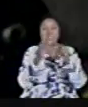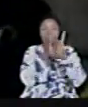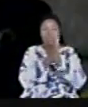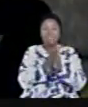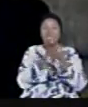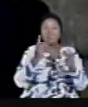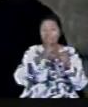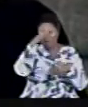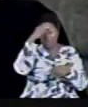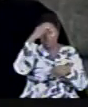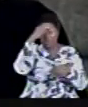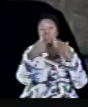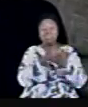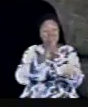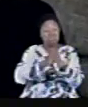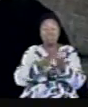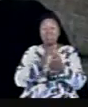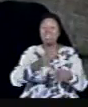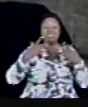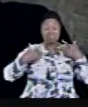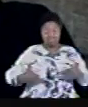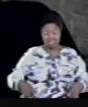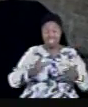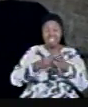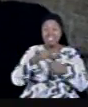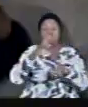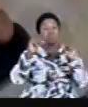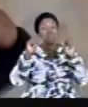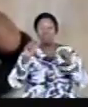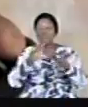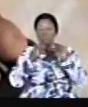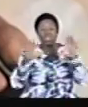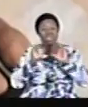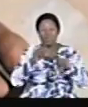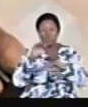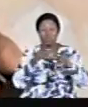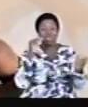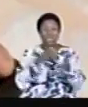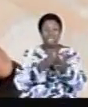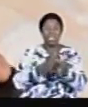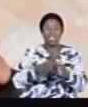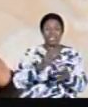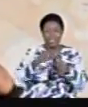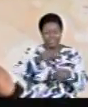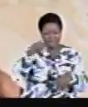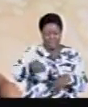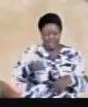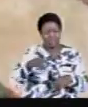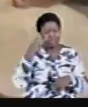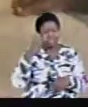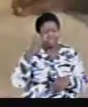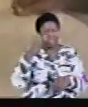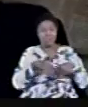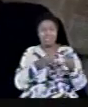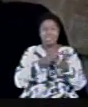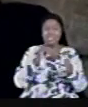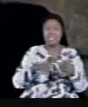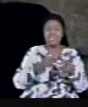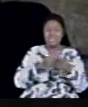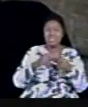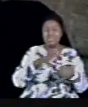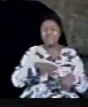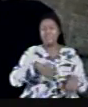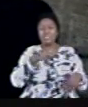say this one, this case. Because even the leg, when they look at my head, they say it's osteoporosis. What is osteoporosis at my